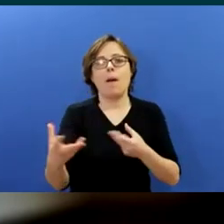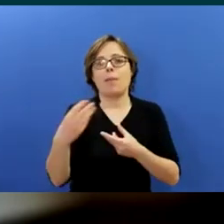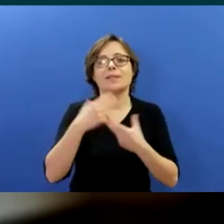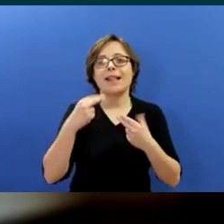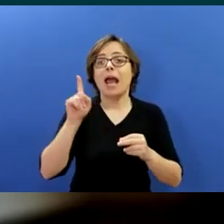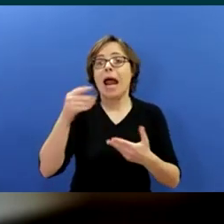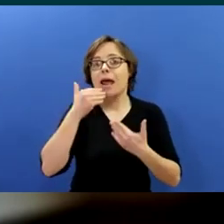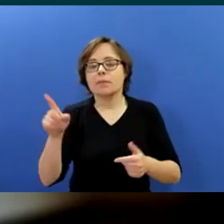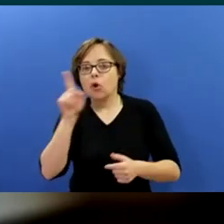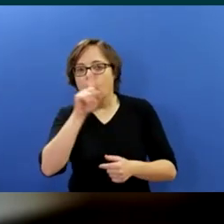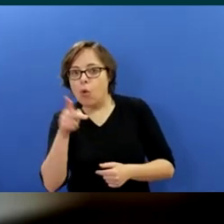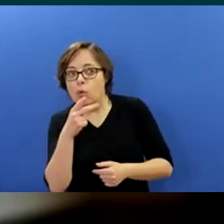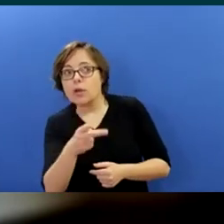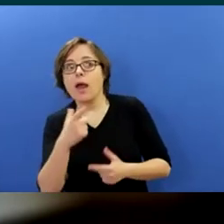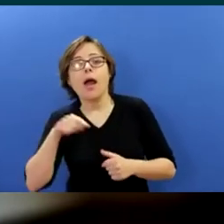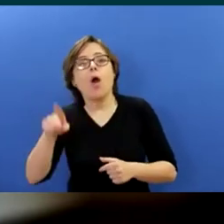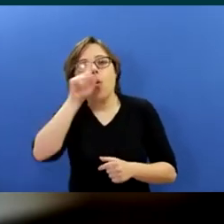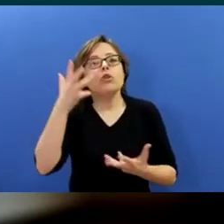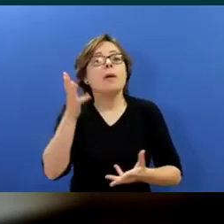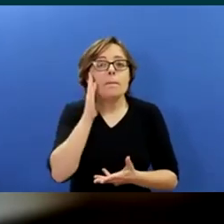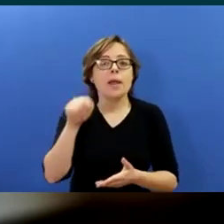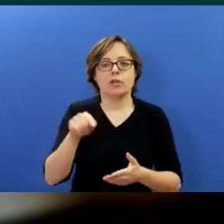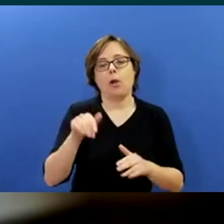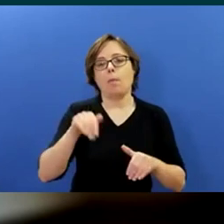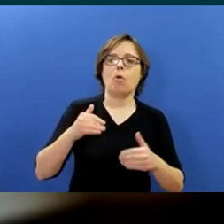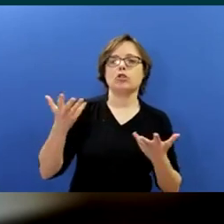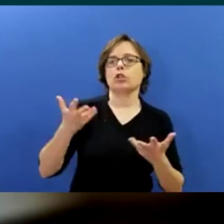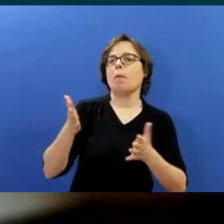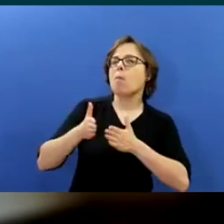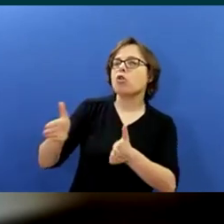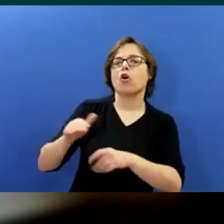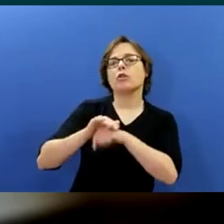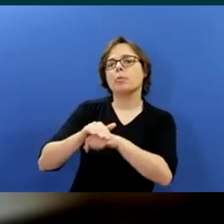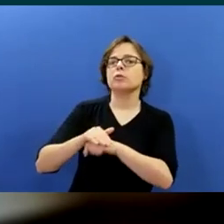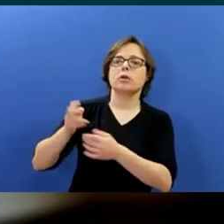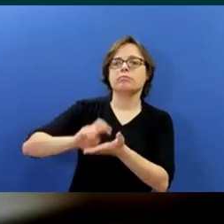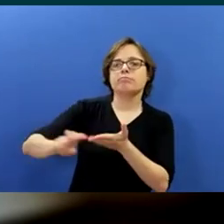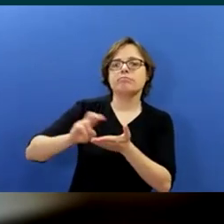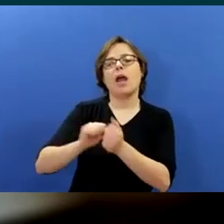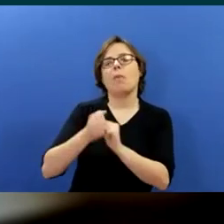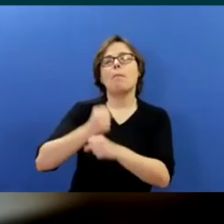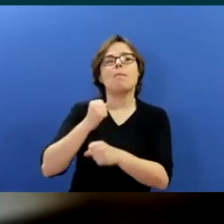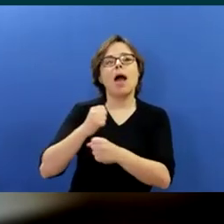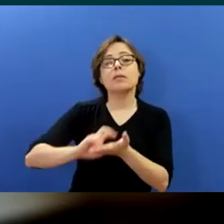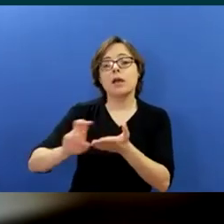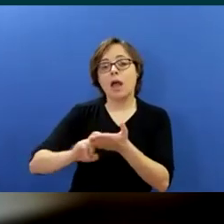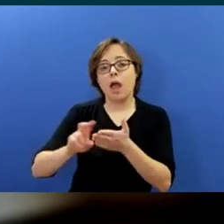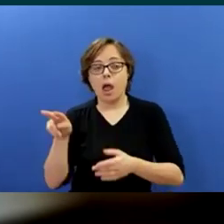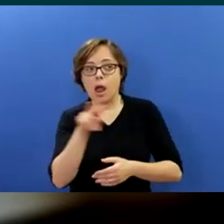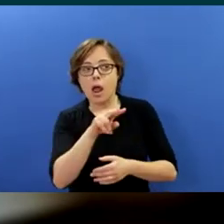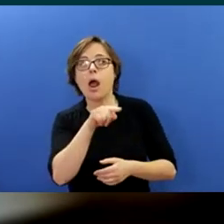walk, where they are going to drink something with friends, and it's this approach of